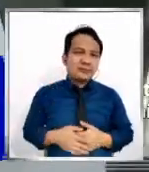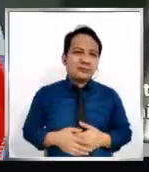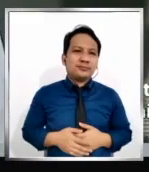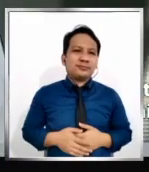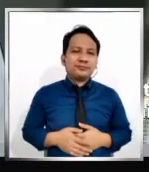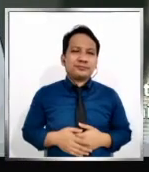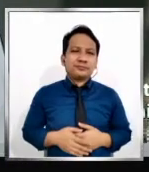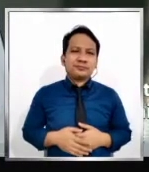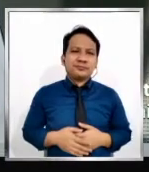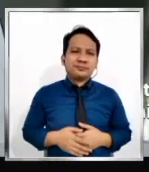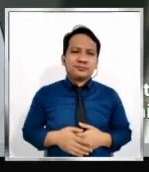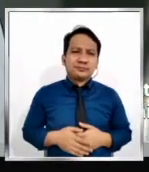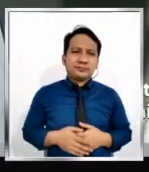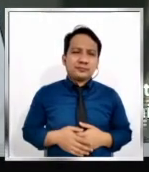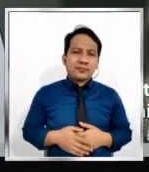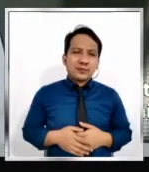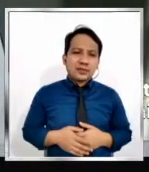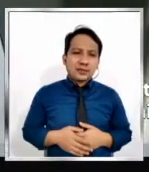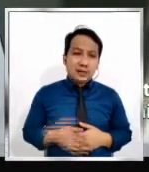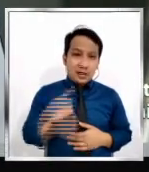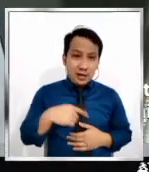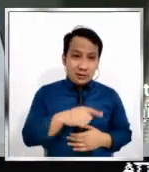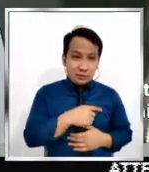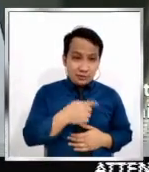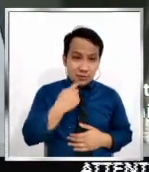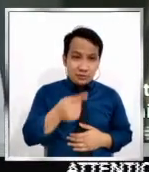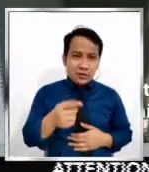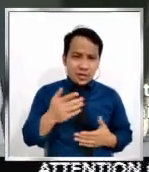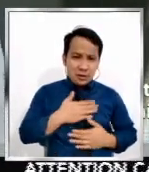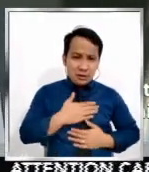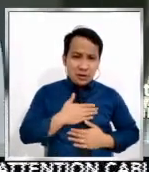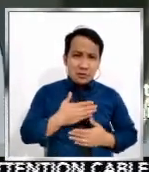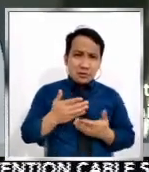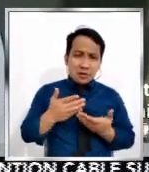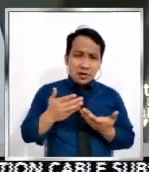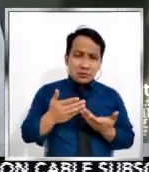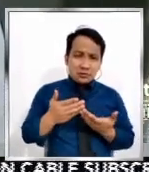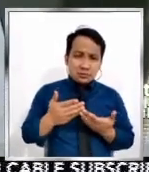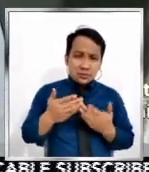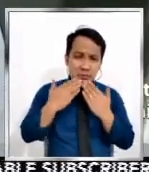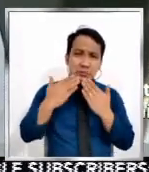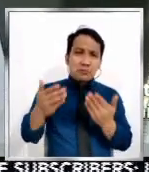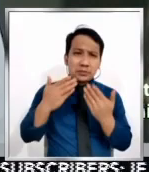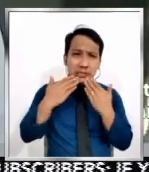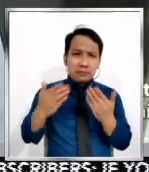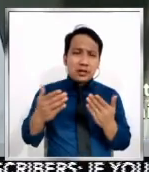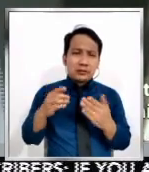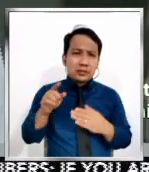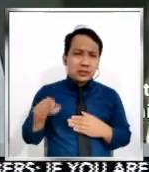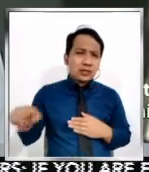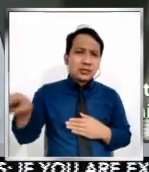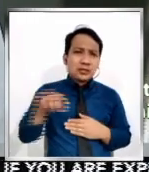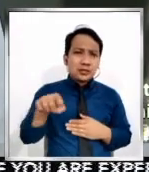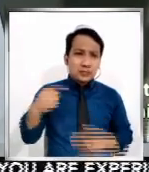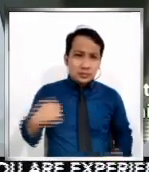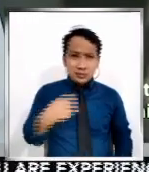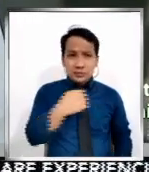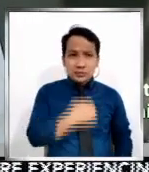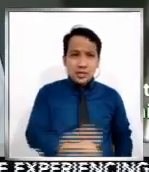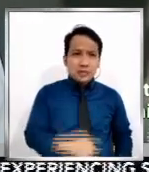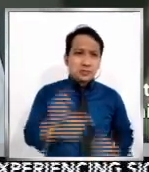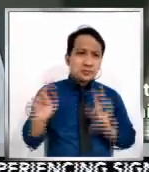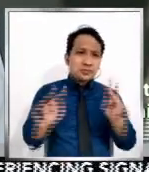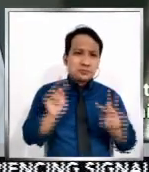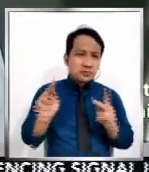I convey my sincere gratitude to the Chinese people and